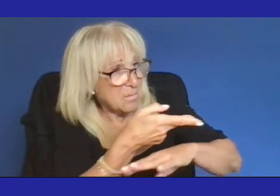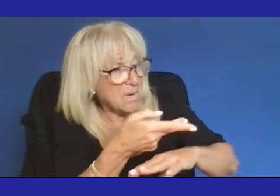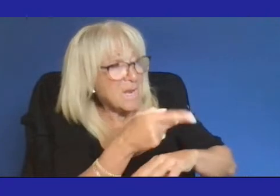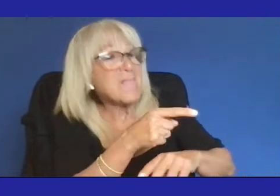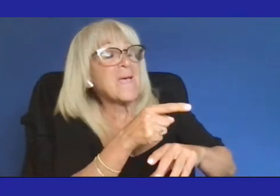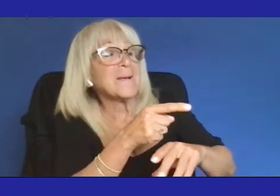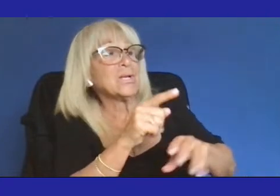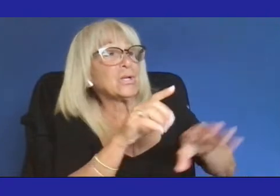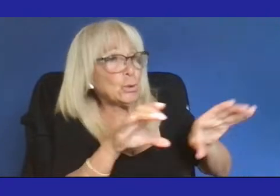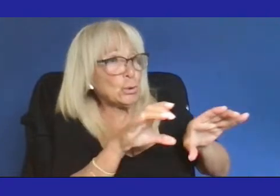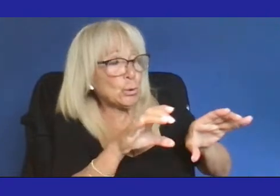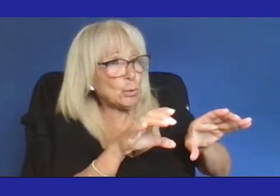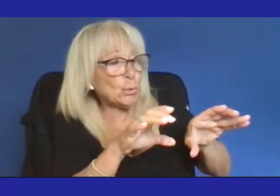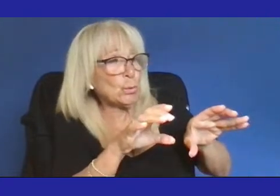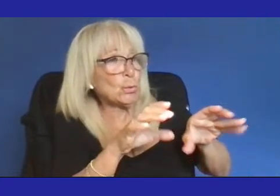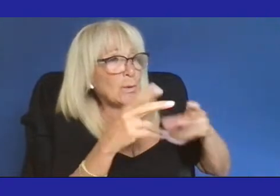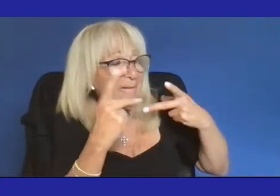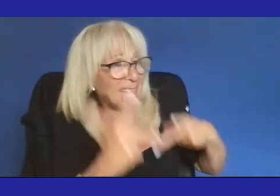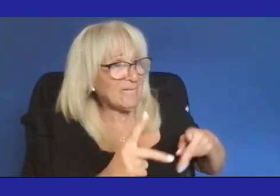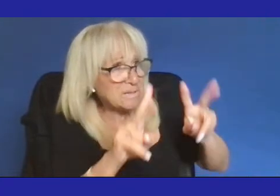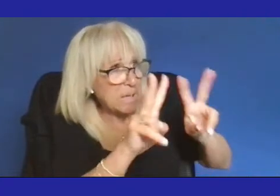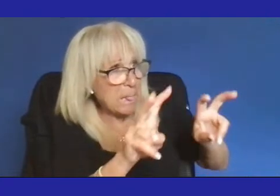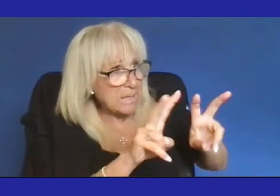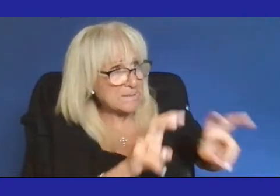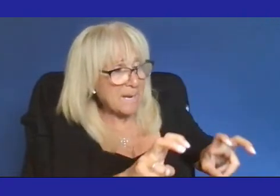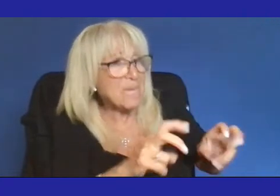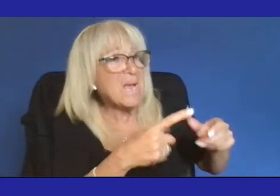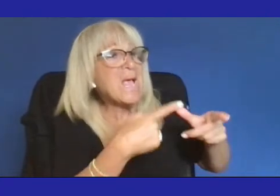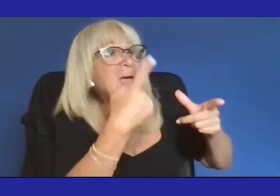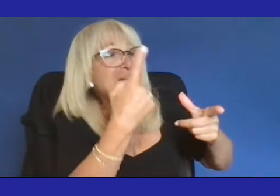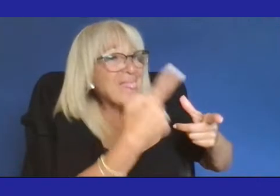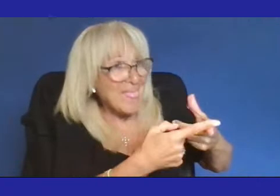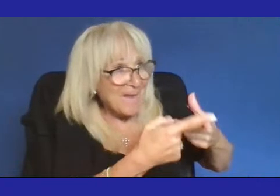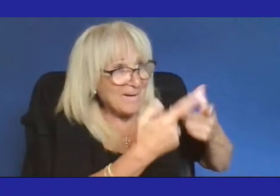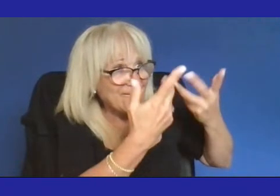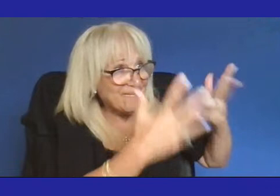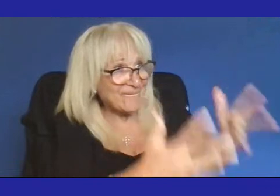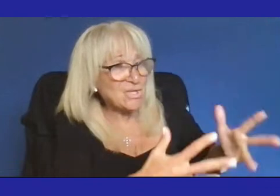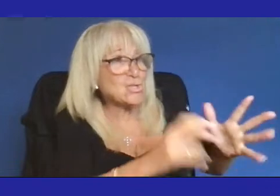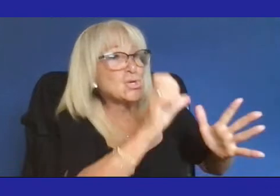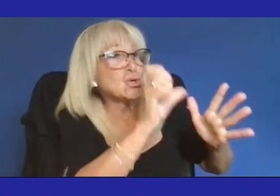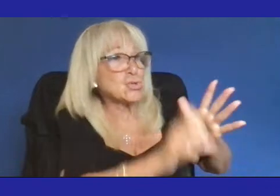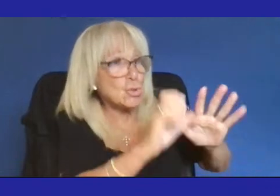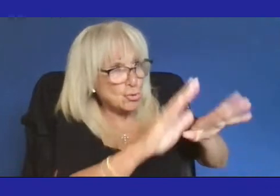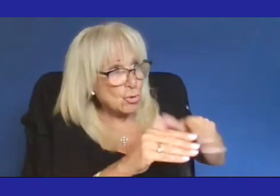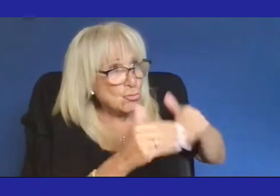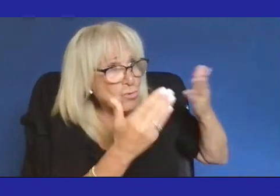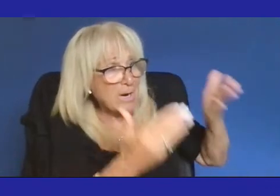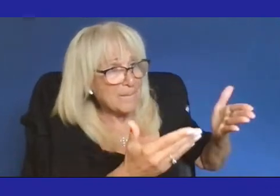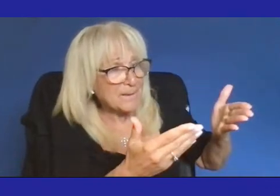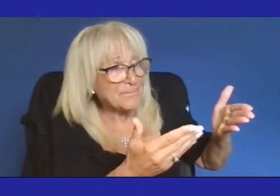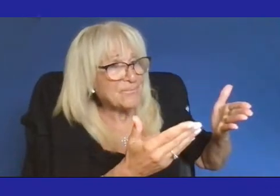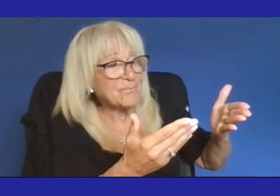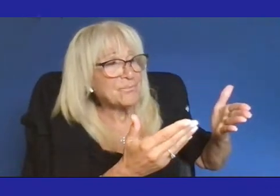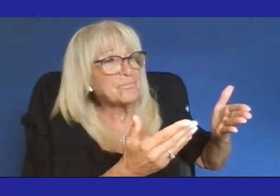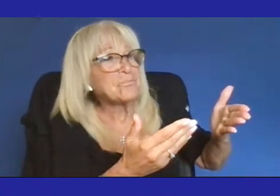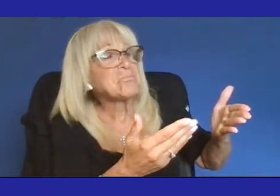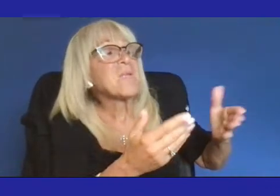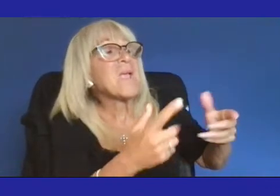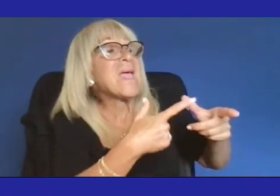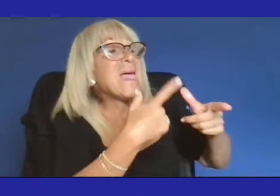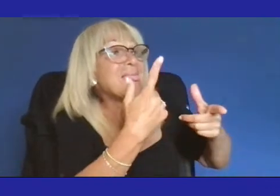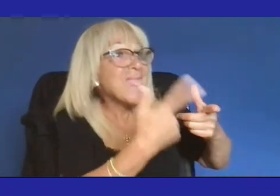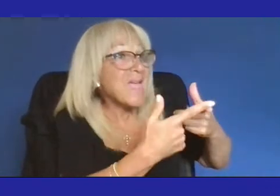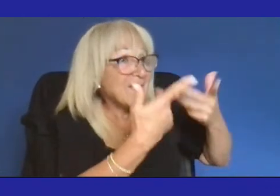only the physical exam, and then from that physical exam, they make the surgical recommendations. The surgical recommendations are then carried out at